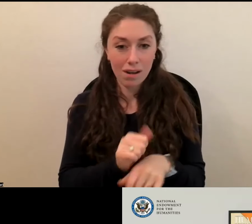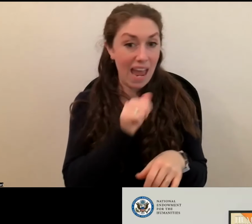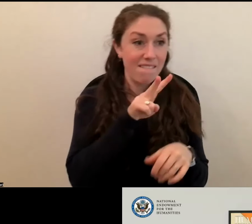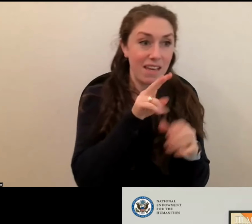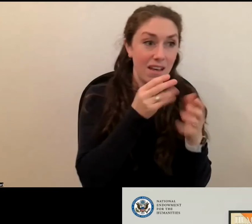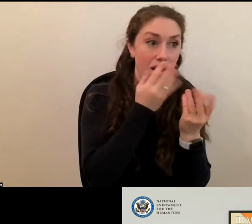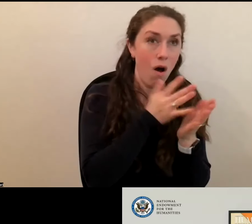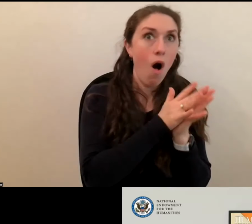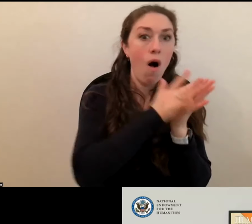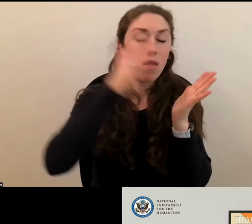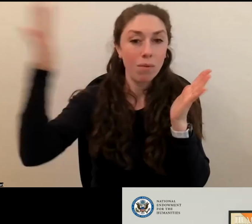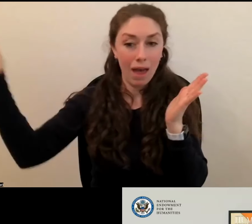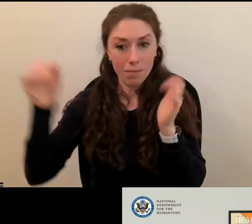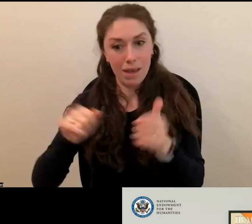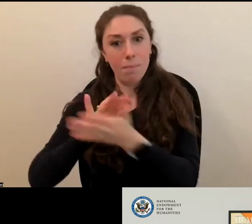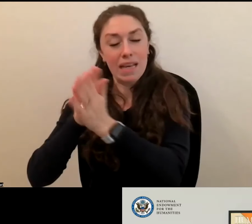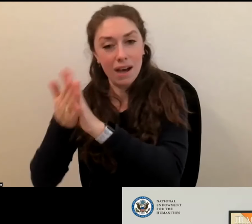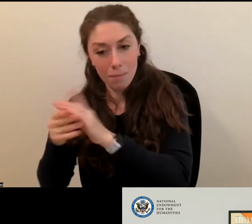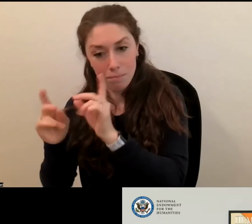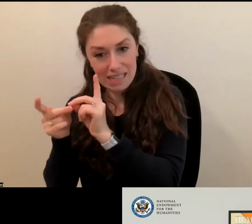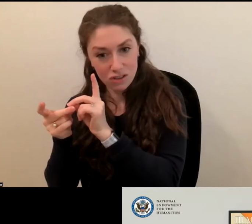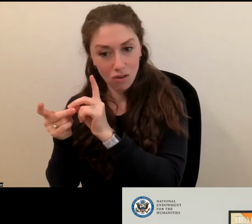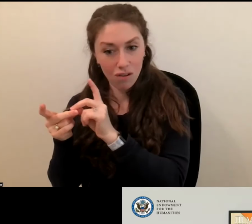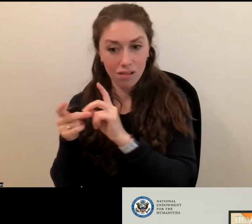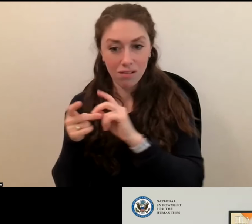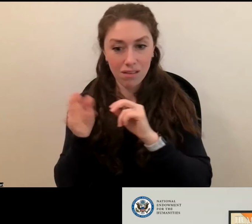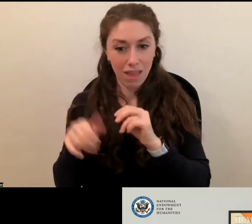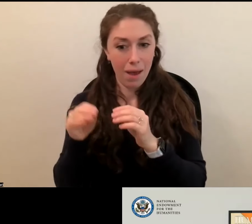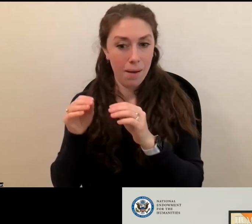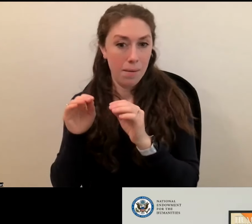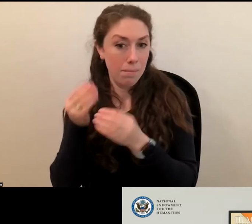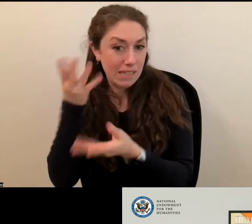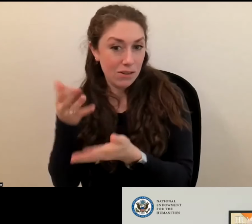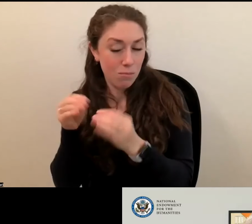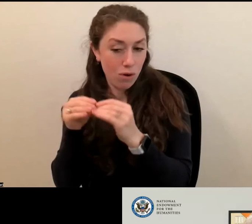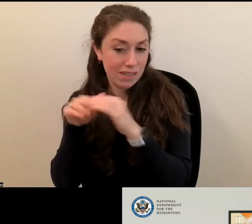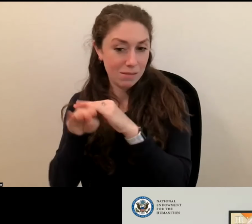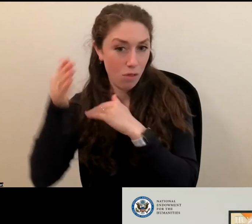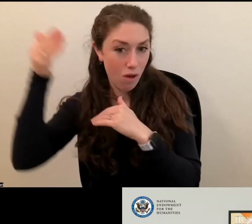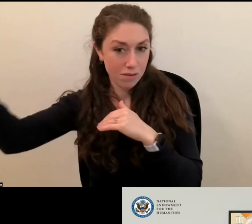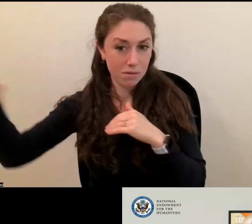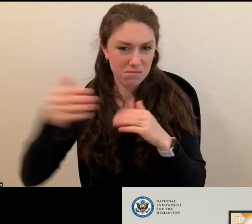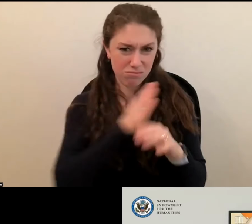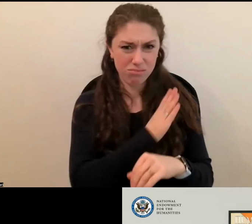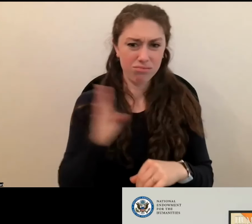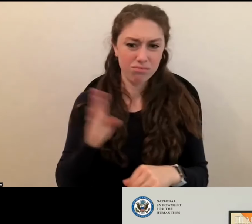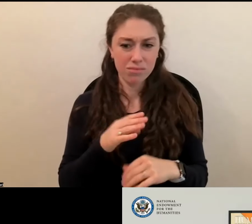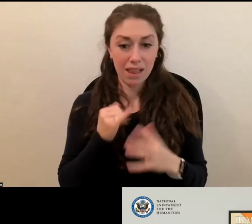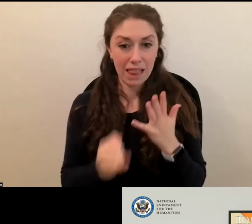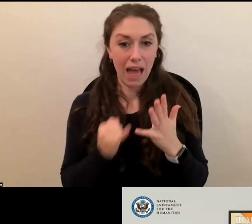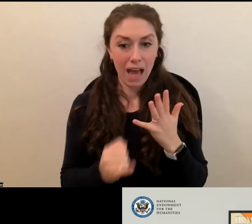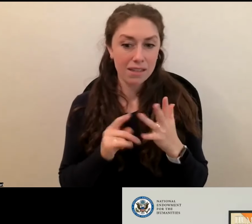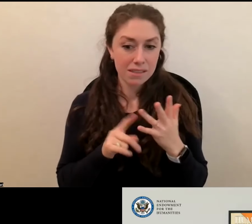to digitizing and making that material more accessible long term. And finally, I think there is a program